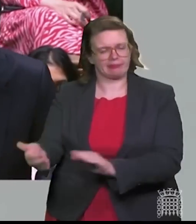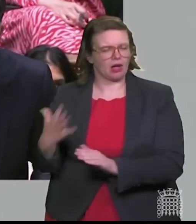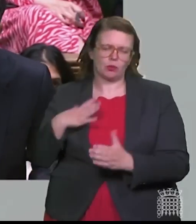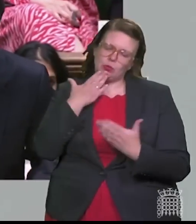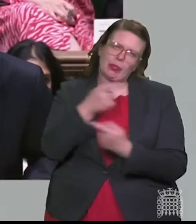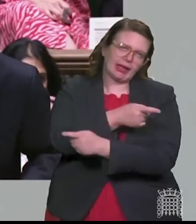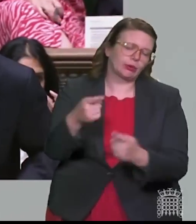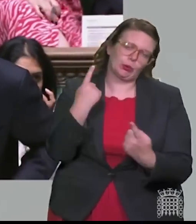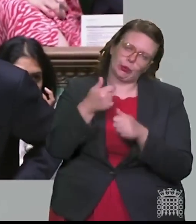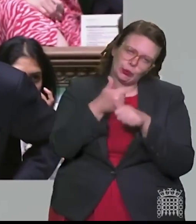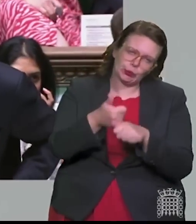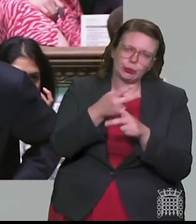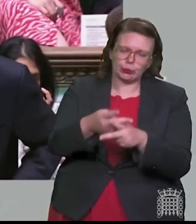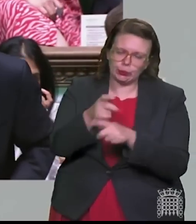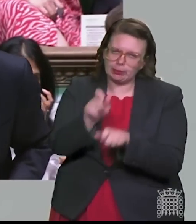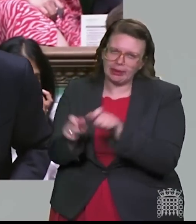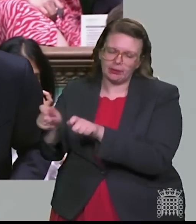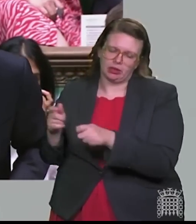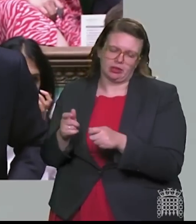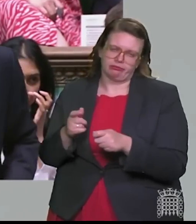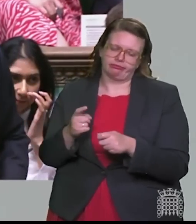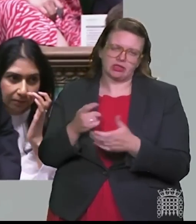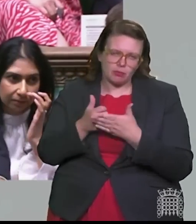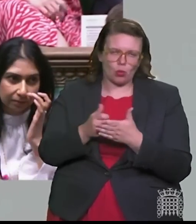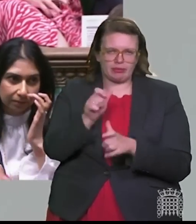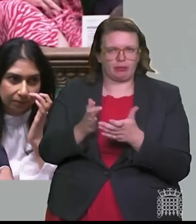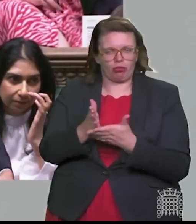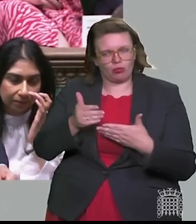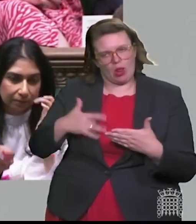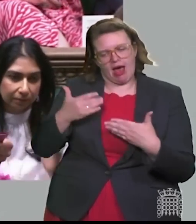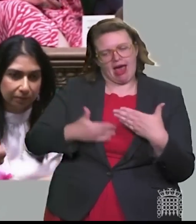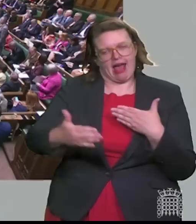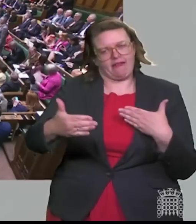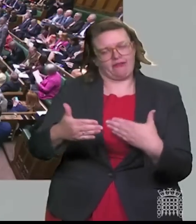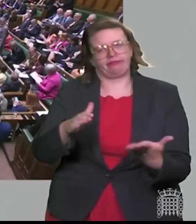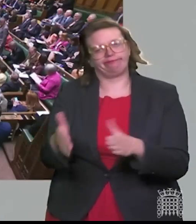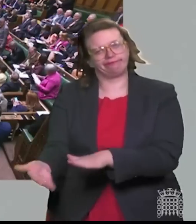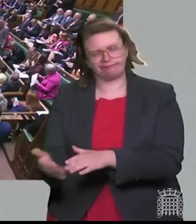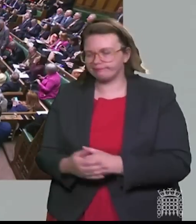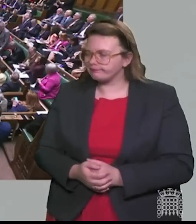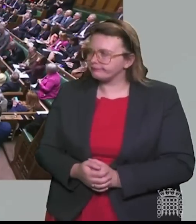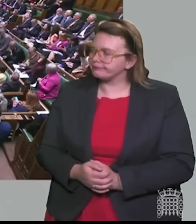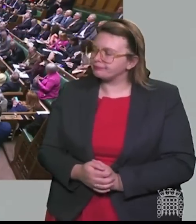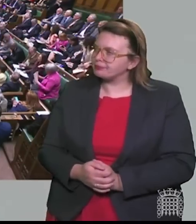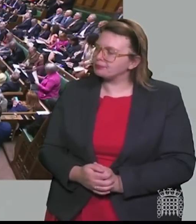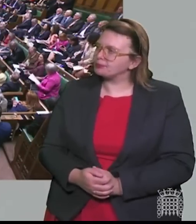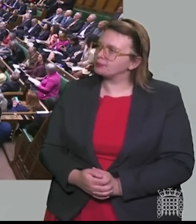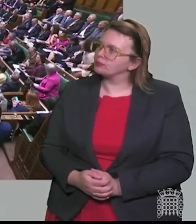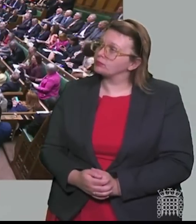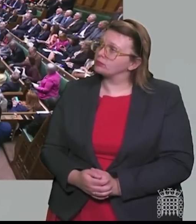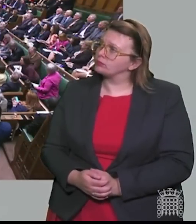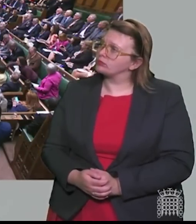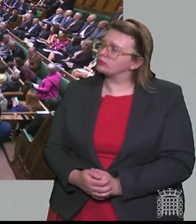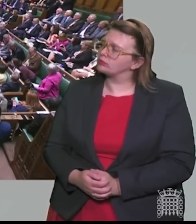and volunteers working in palliative and end-of-life care for the incredible work they do. Mr. Speaker, does the Prime Minister